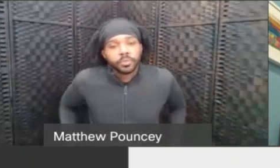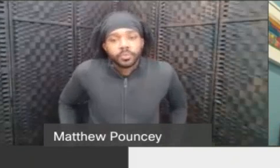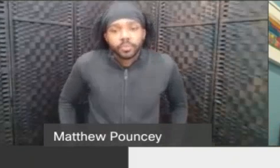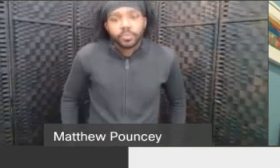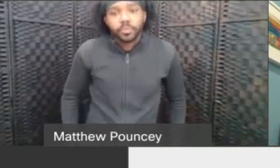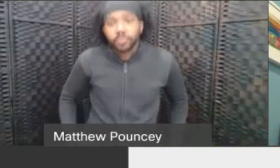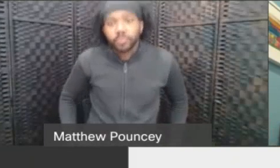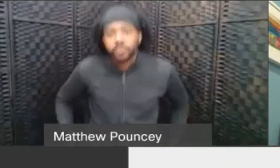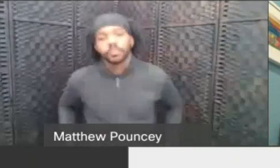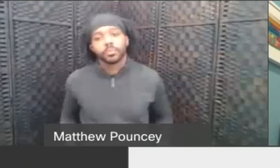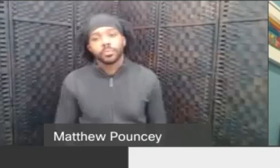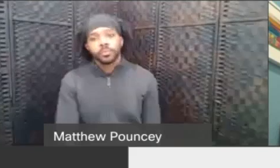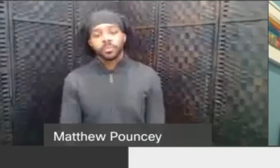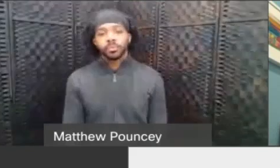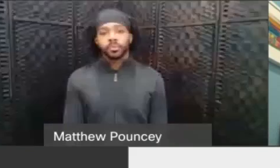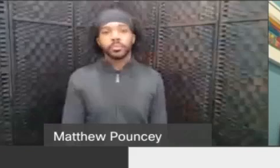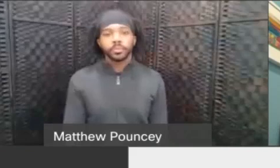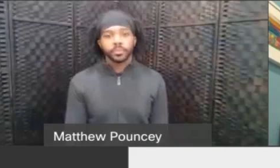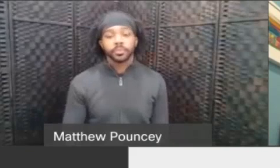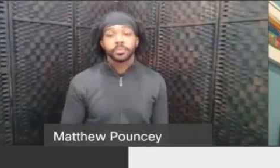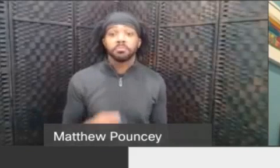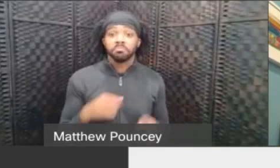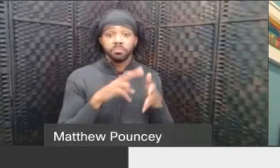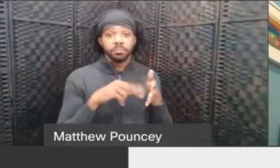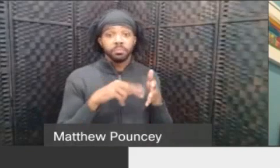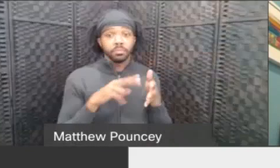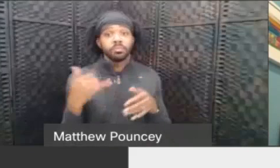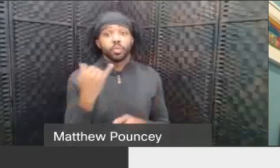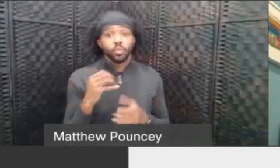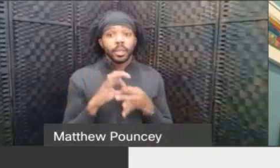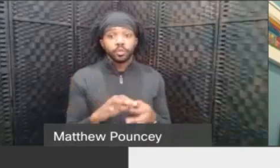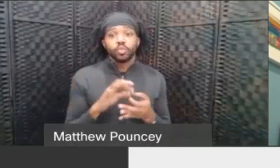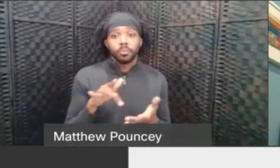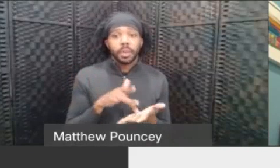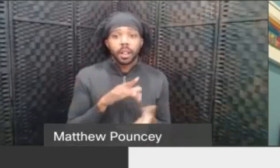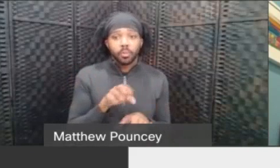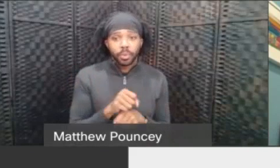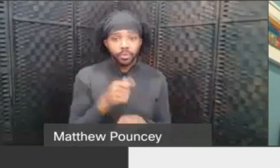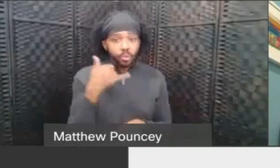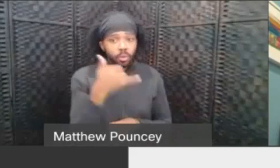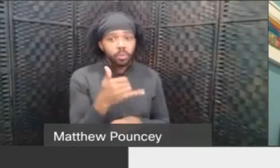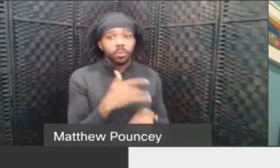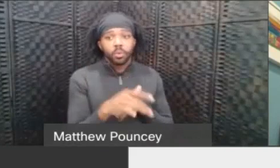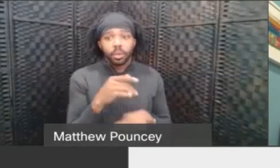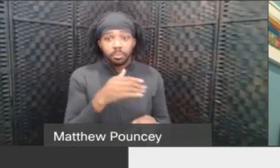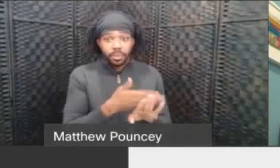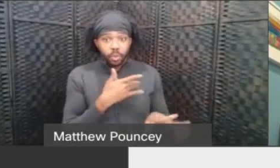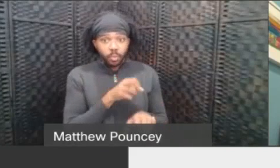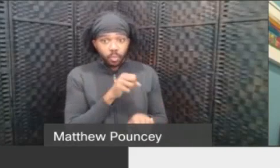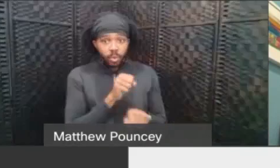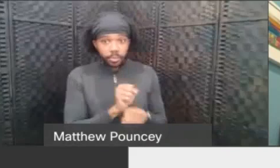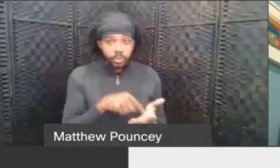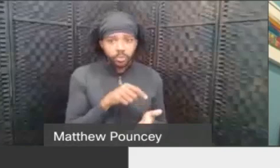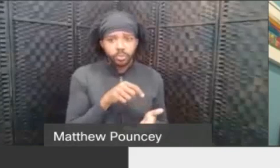Regarding medical appointments, I'm sure you're aware if you try to call too early before an appointment is due, you're not allowed to schedule the appointment. When you call